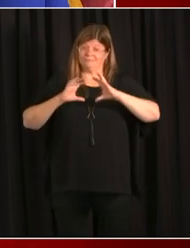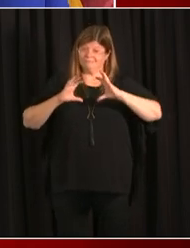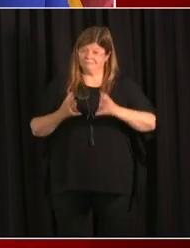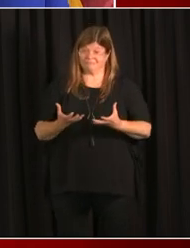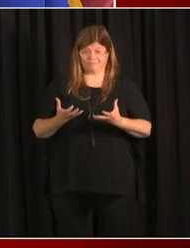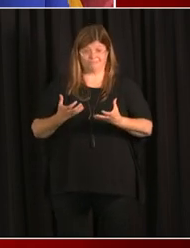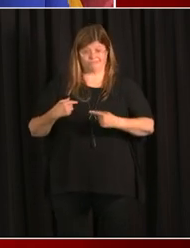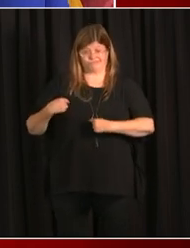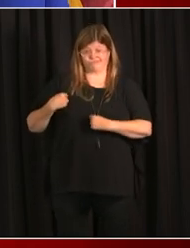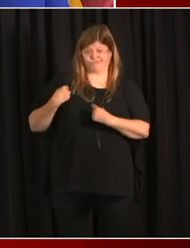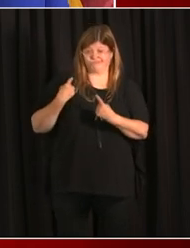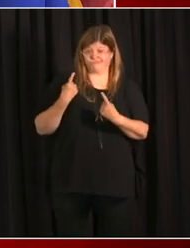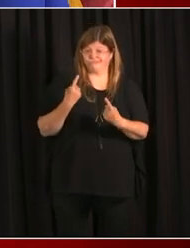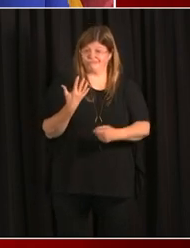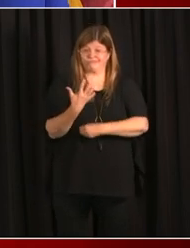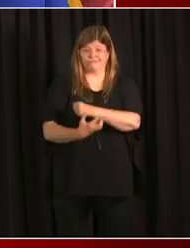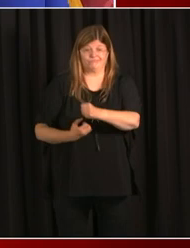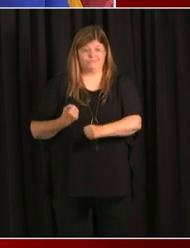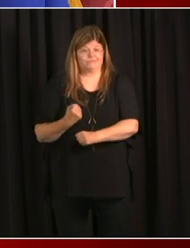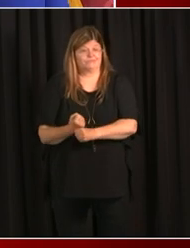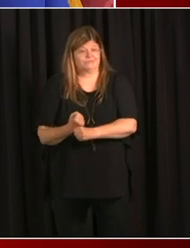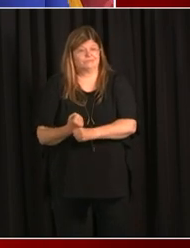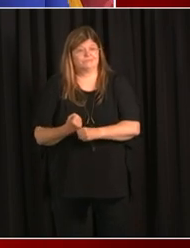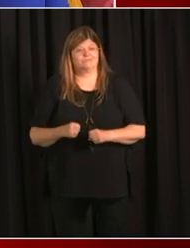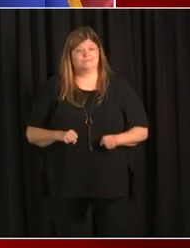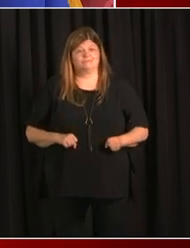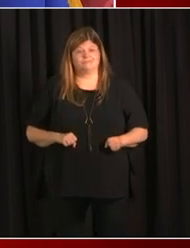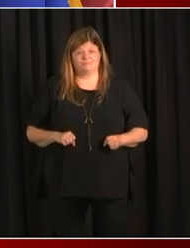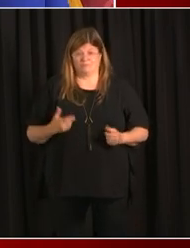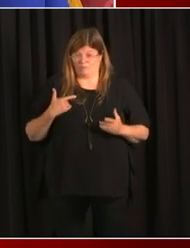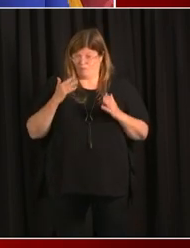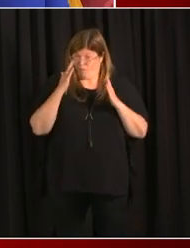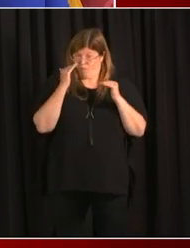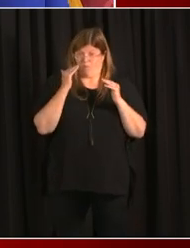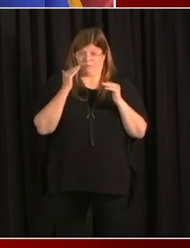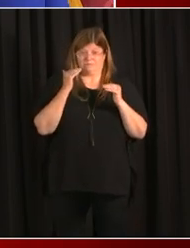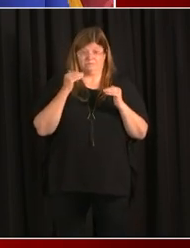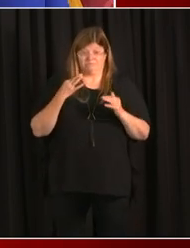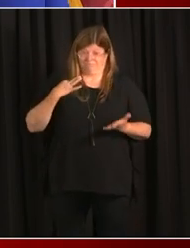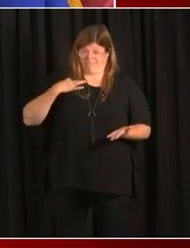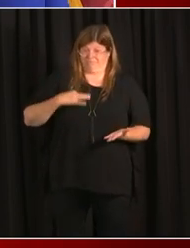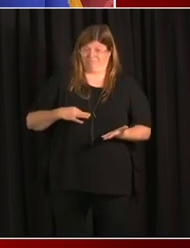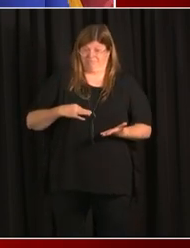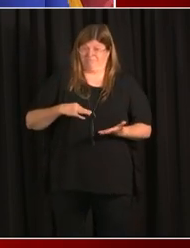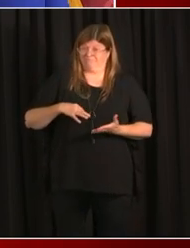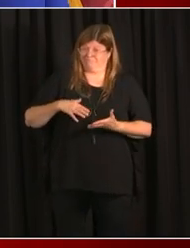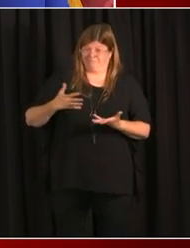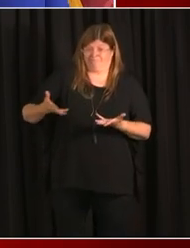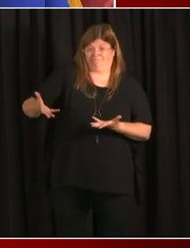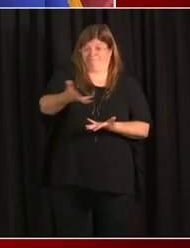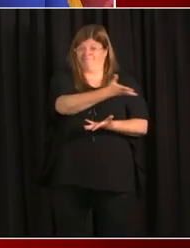the last 5 years, and I hope that it benefits the outcomes.